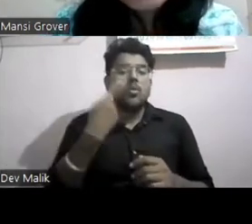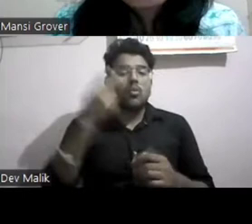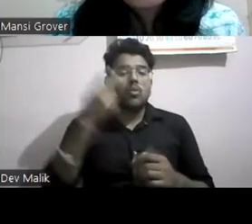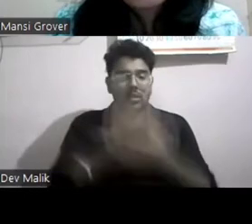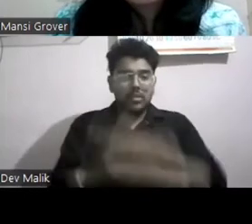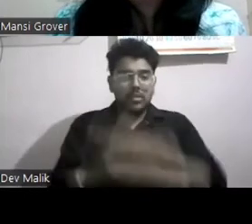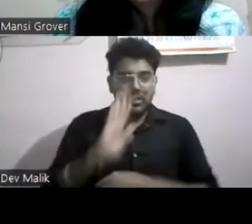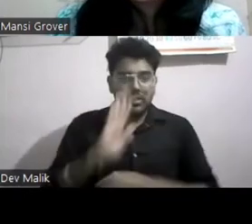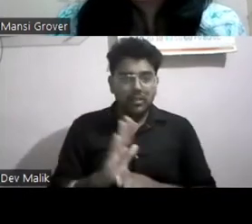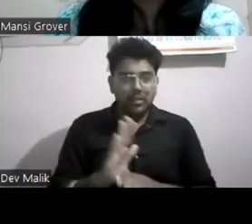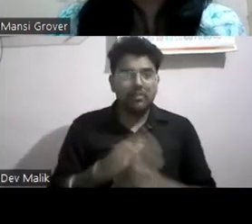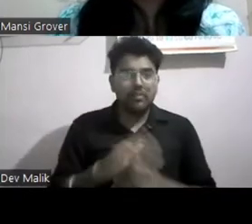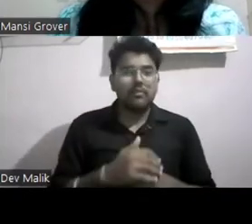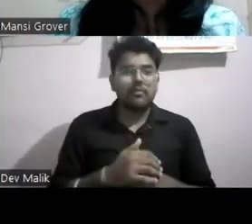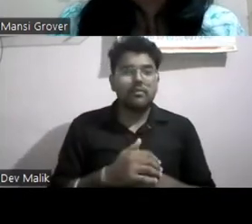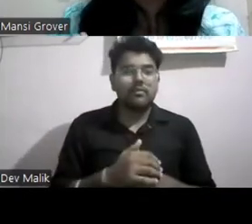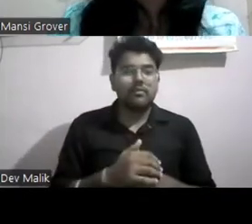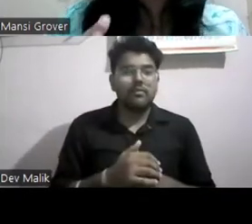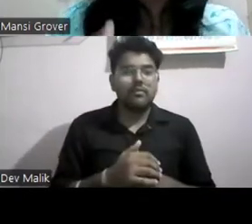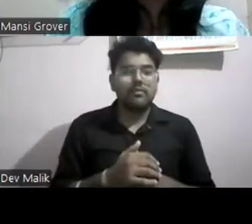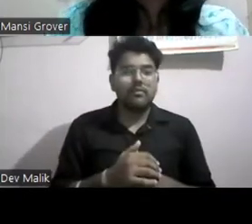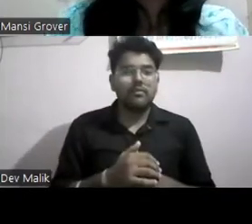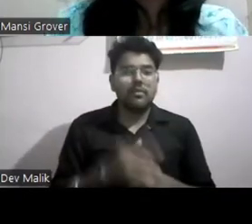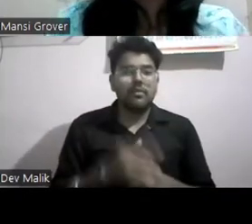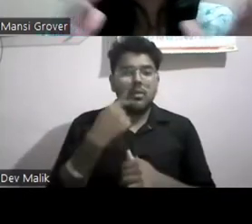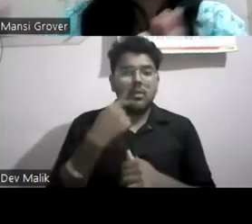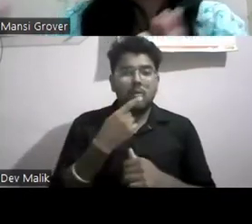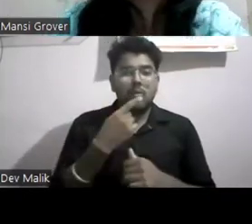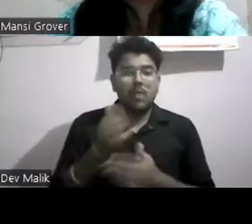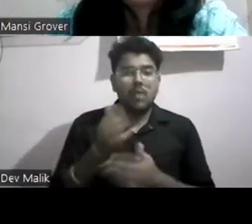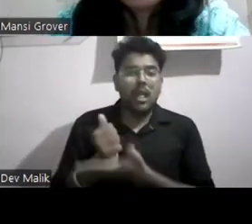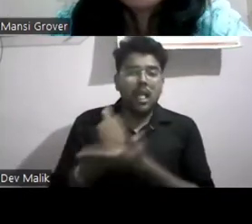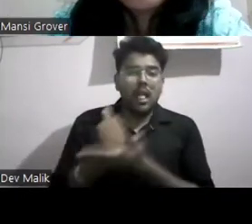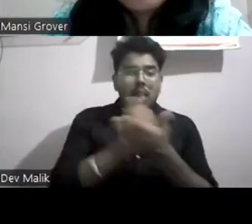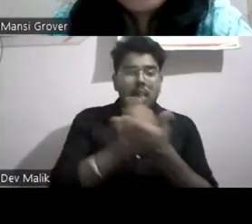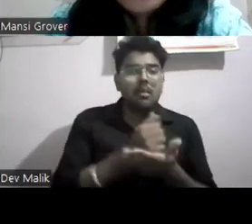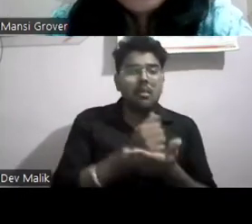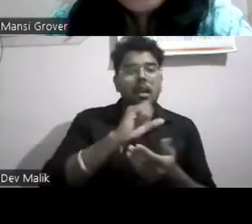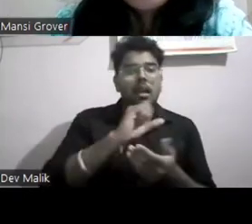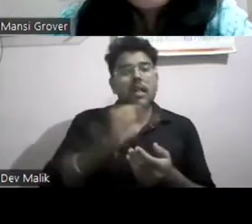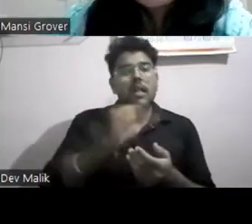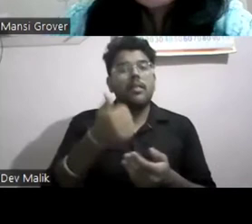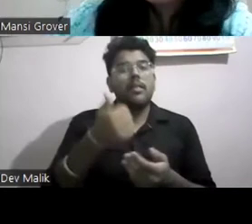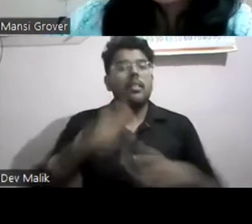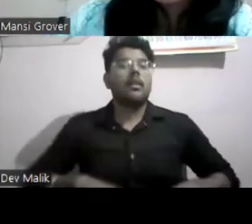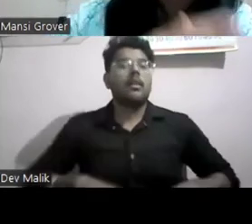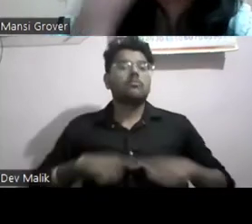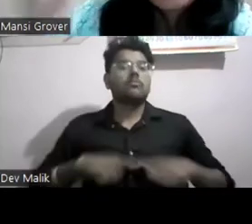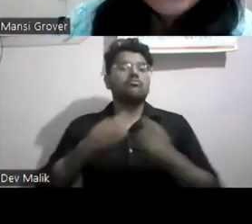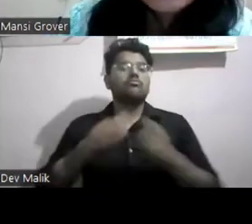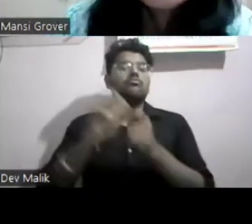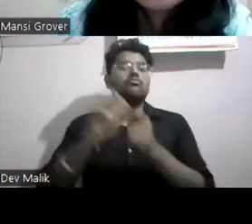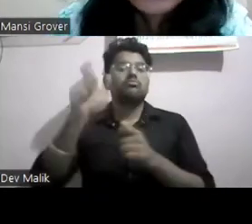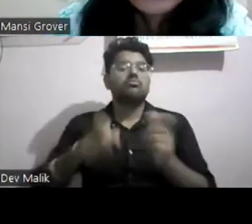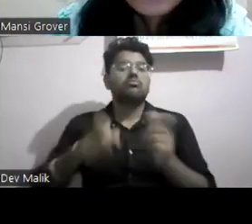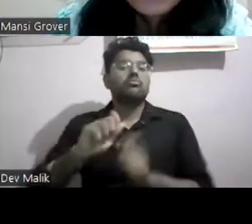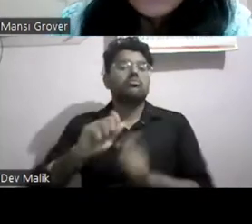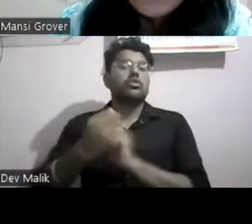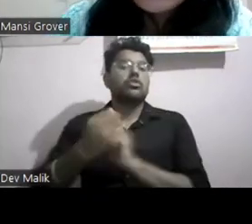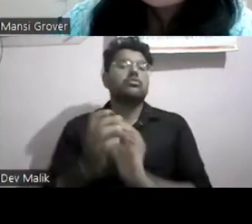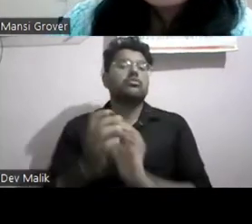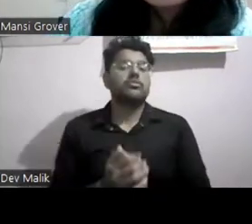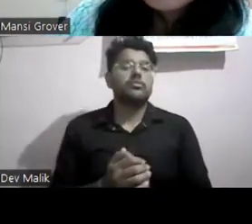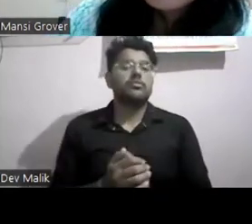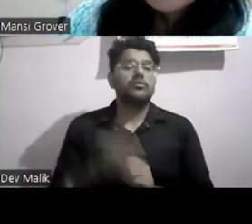as something who would help others to change their heart. So he becomes like a catalyst there